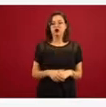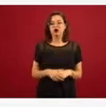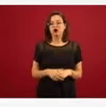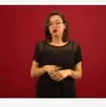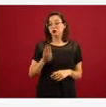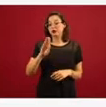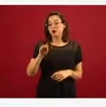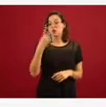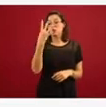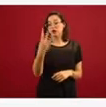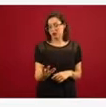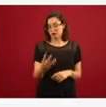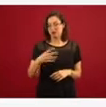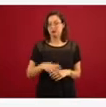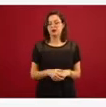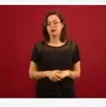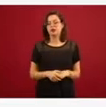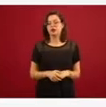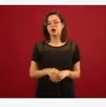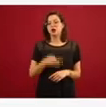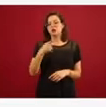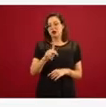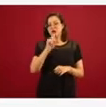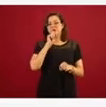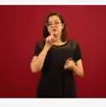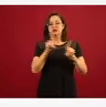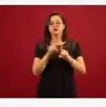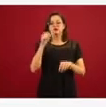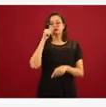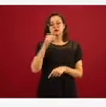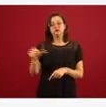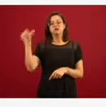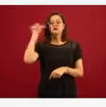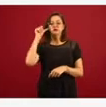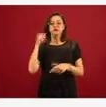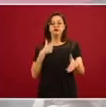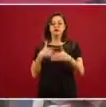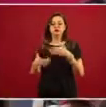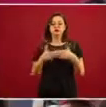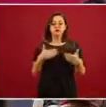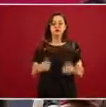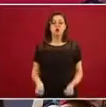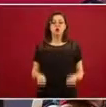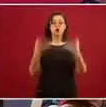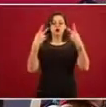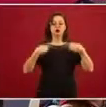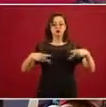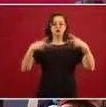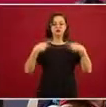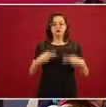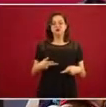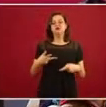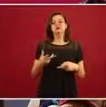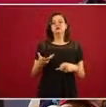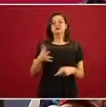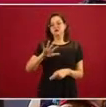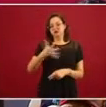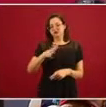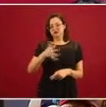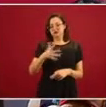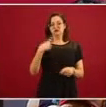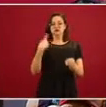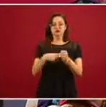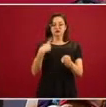of 7.94, but remember that yesterday it was explained that we have